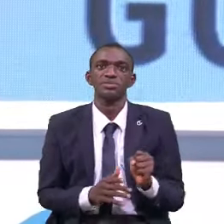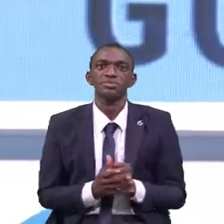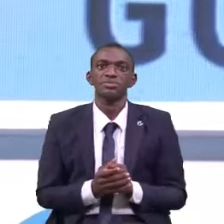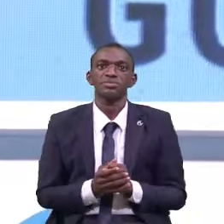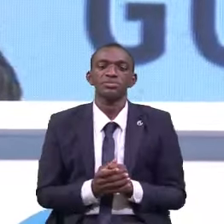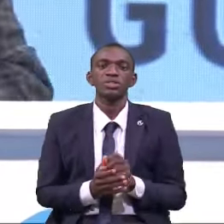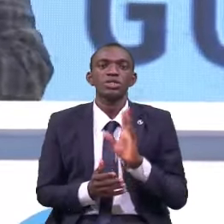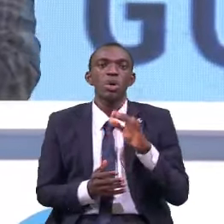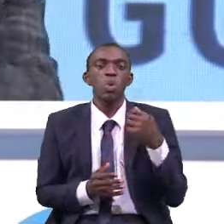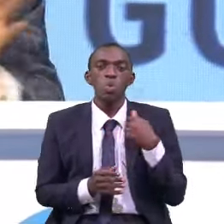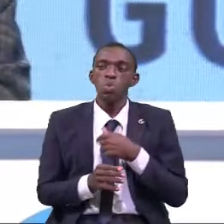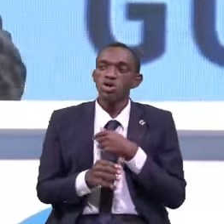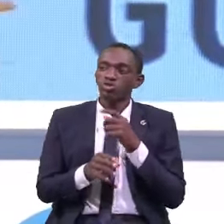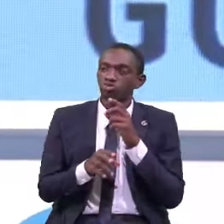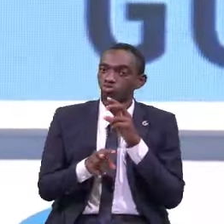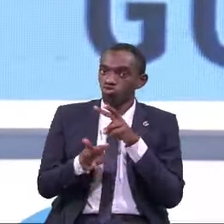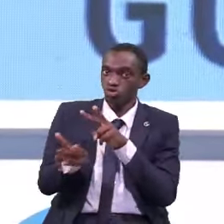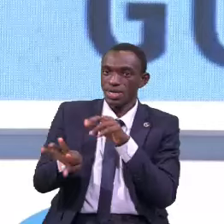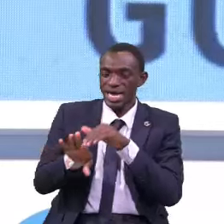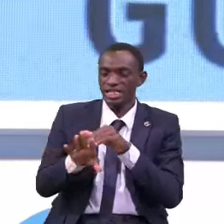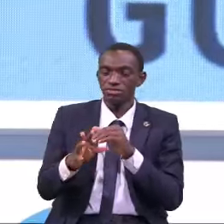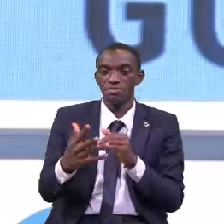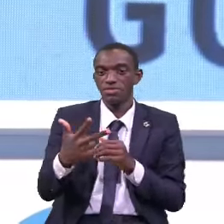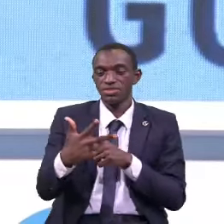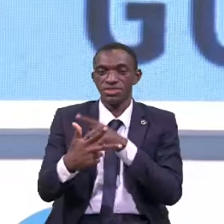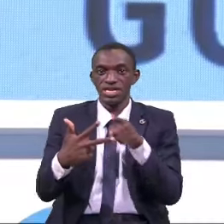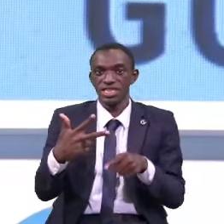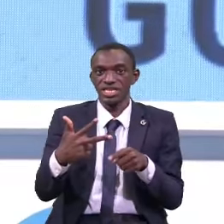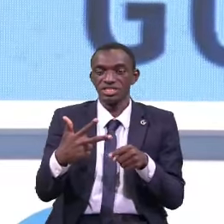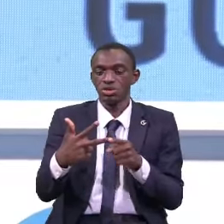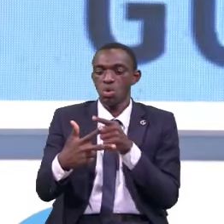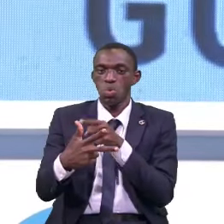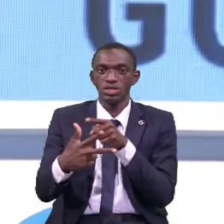We're looking at three things, one, two, three, and we're done.